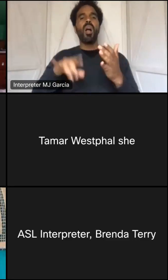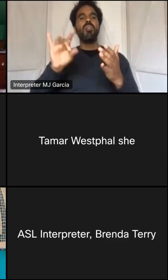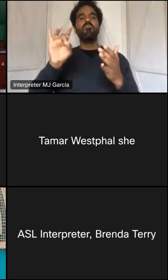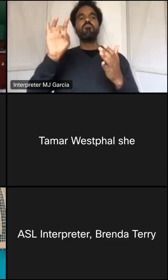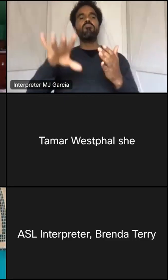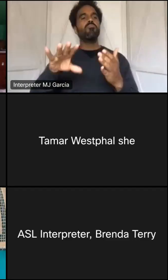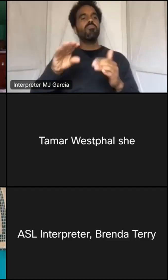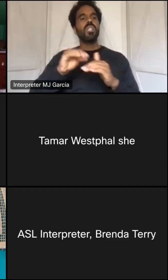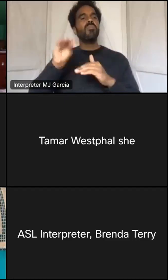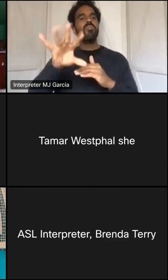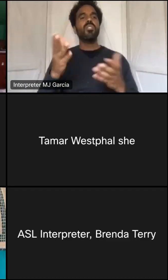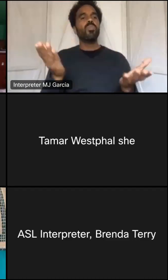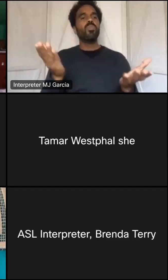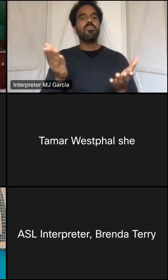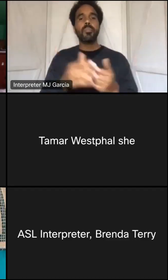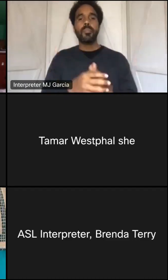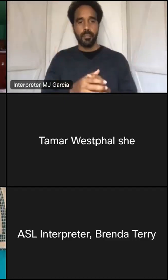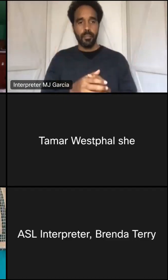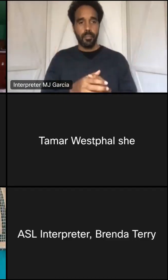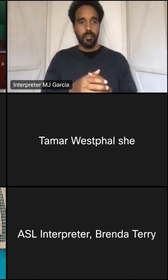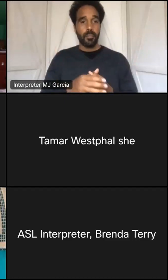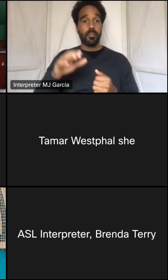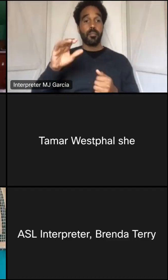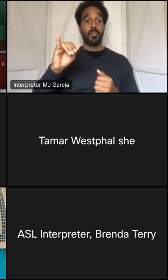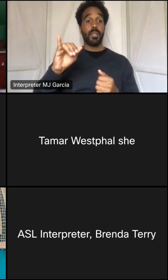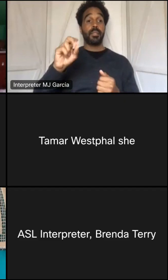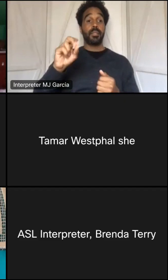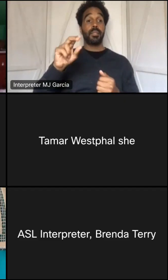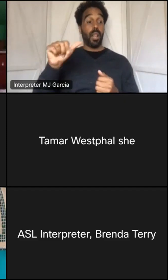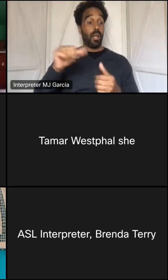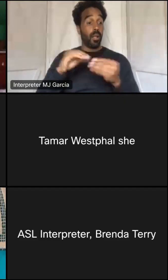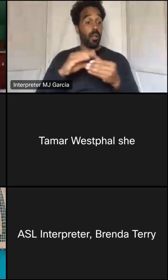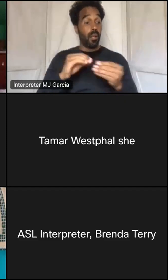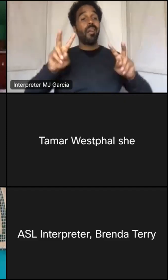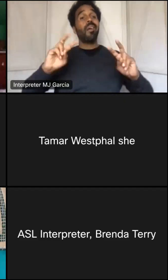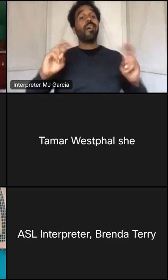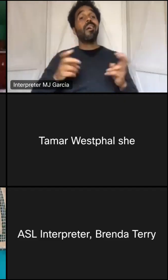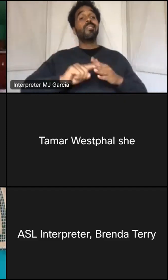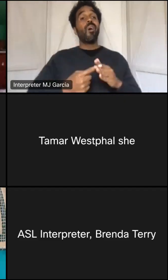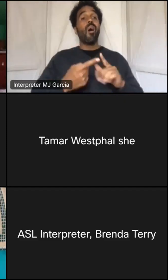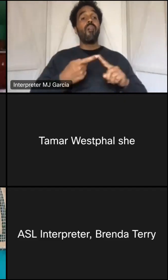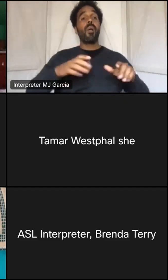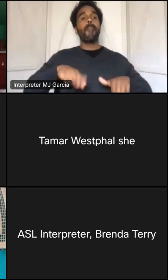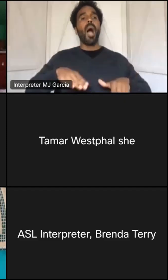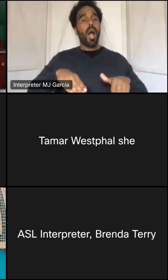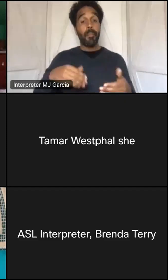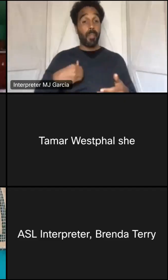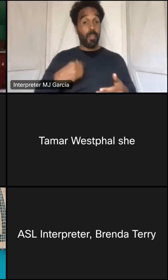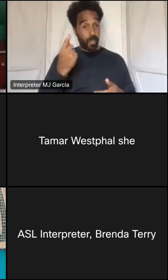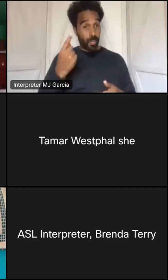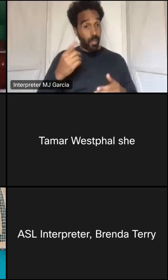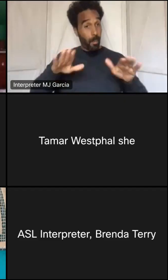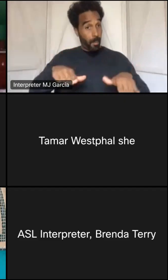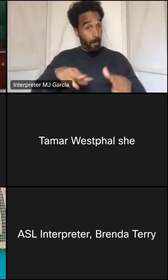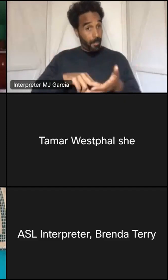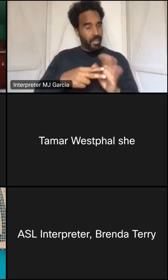Just go from the bottom. I believe that starting with kids, it's better